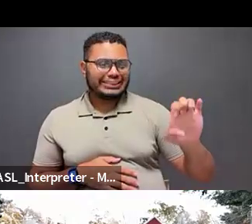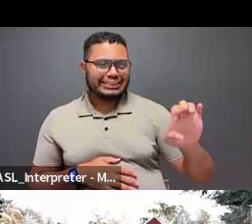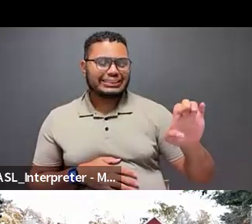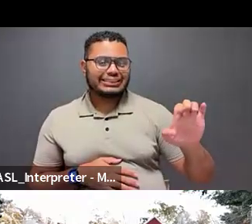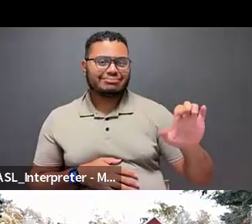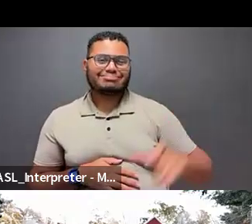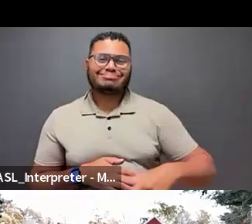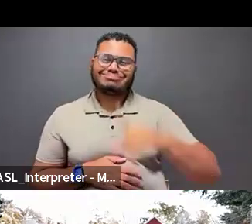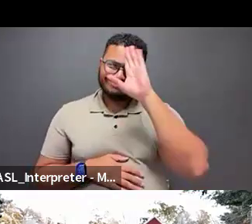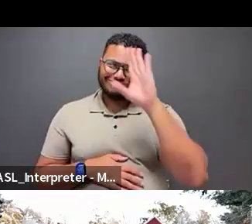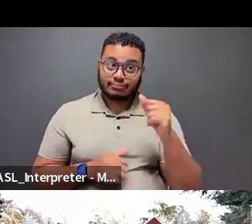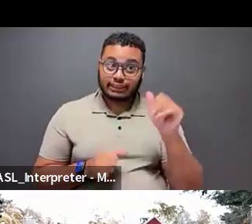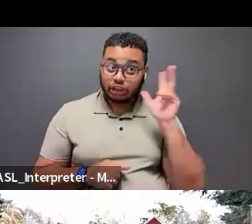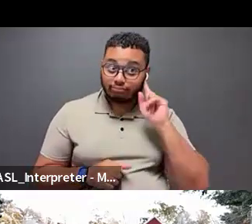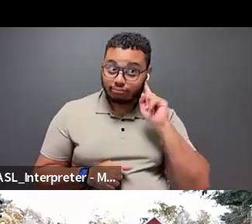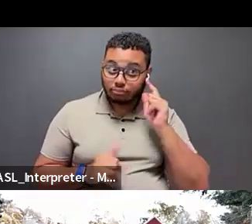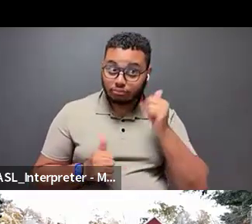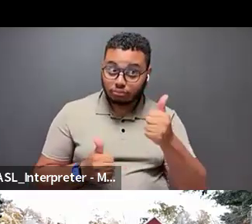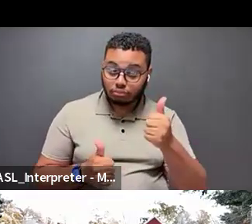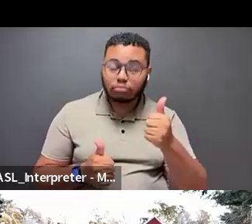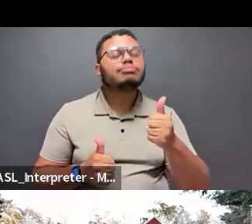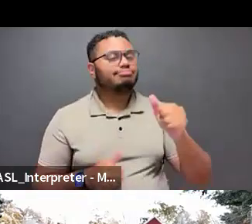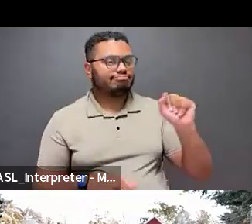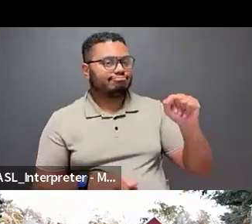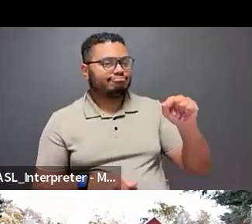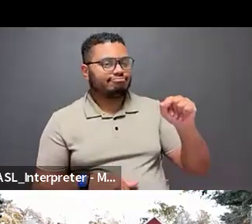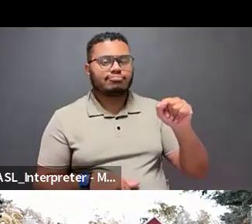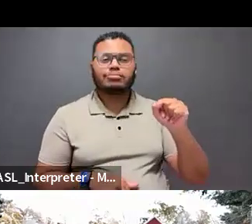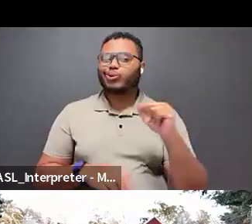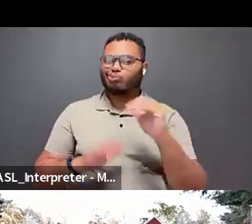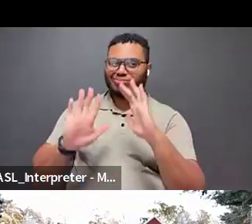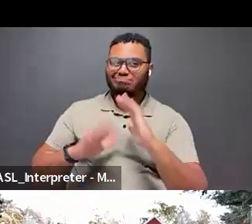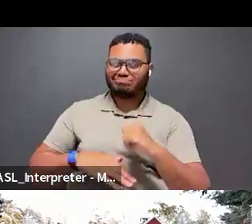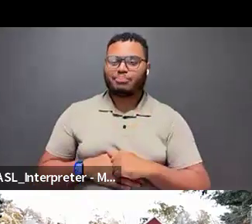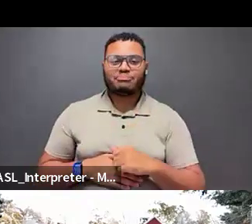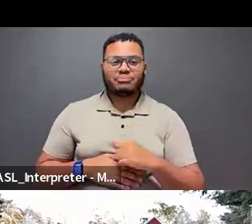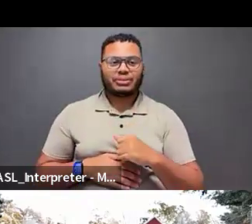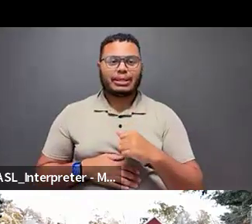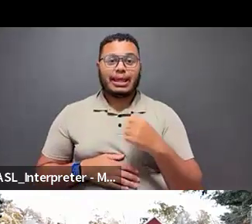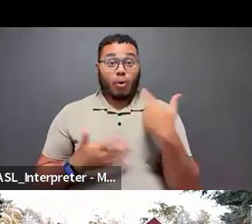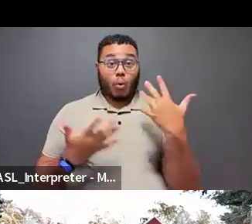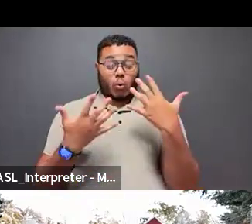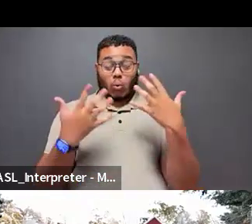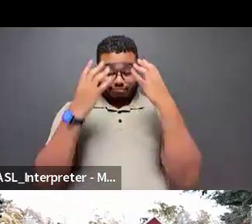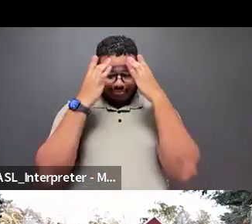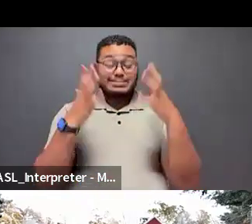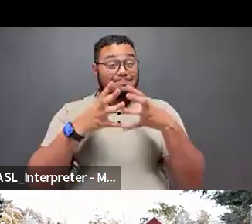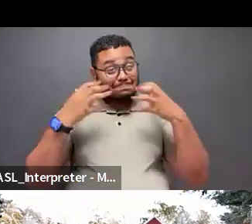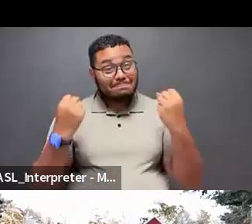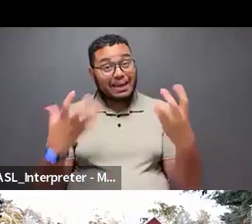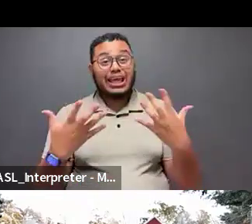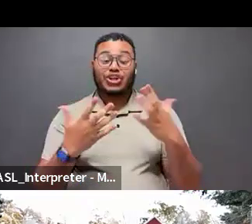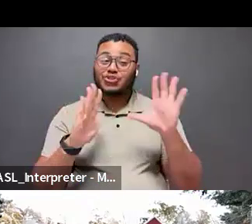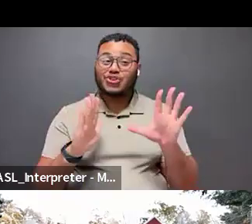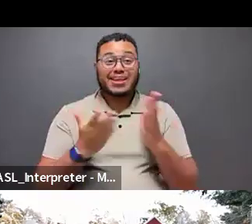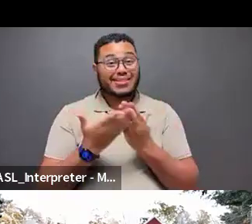Hi there. Yeah, can you hear me okay? Yes. Okay, great. Yeah, my head is kind of spinning. There's so many great things to think about